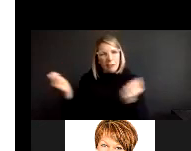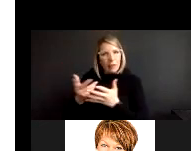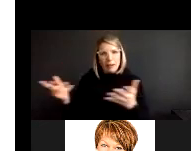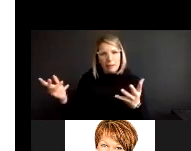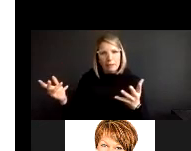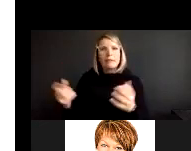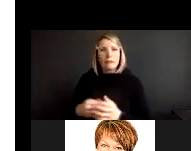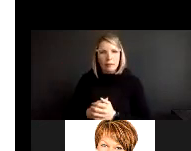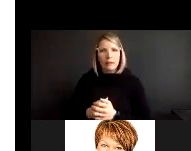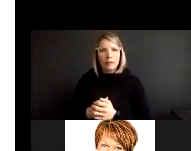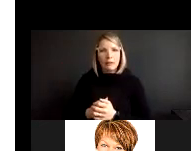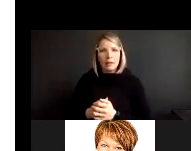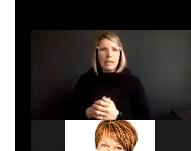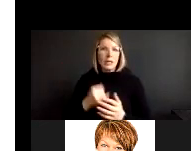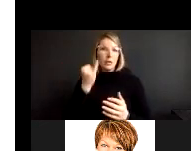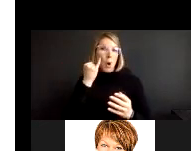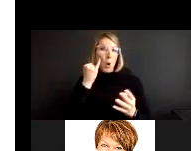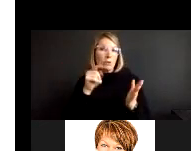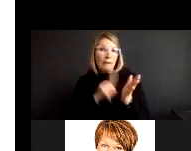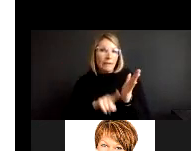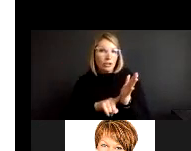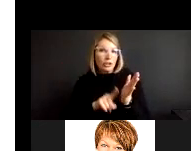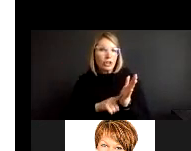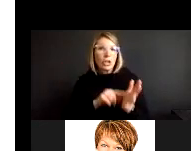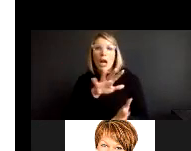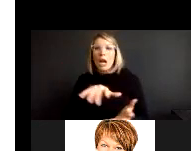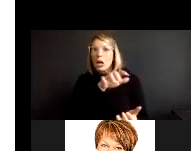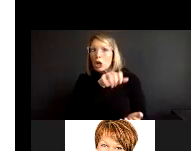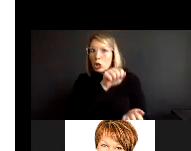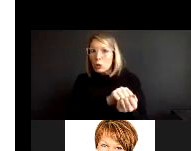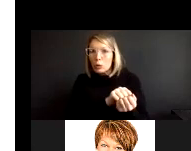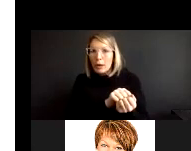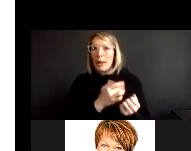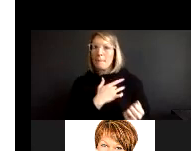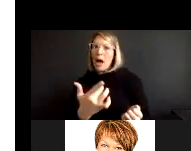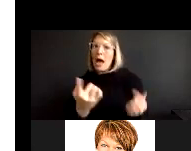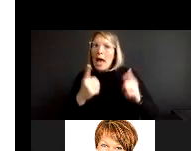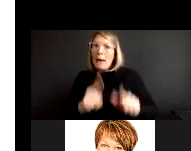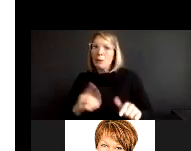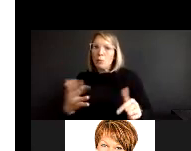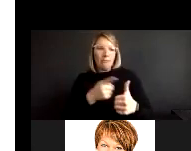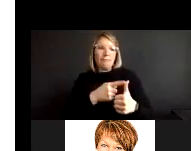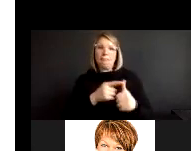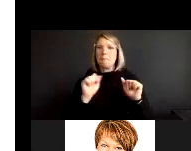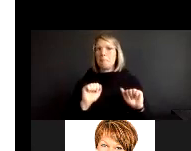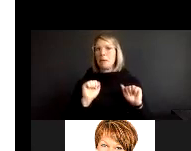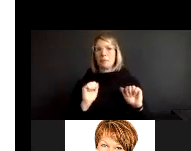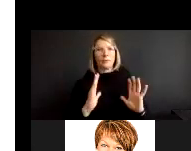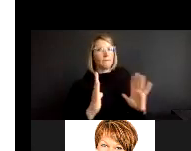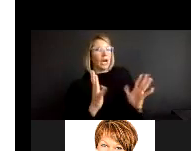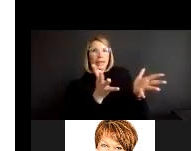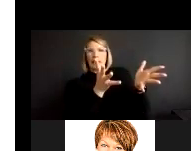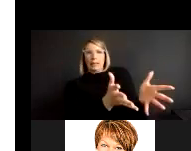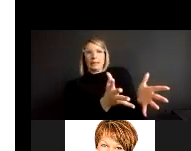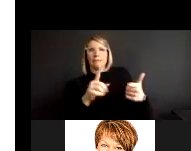just 3 general outcomes. So again, there could be no further involvement. There could be the provision of professional or supportive